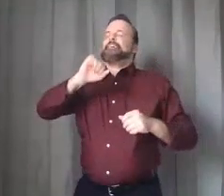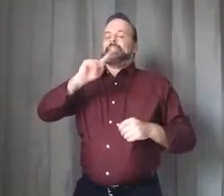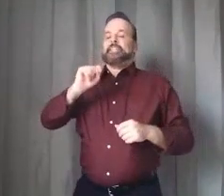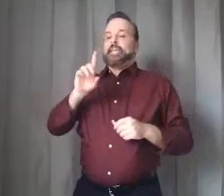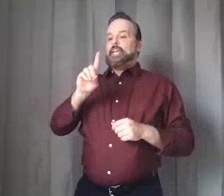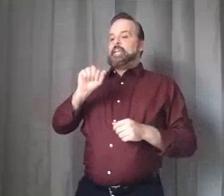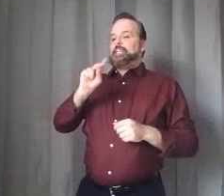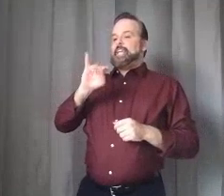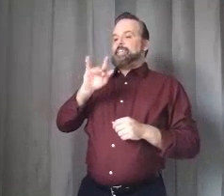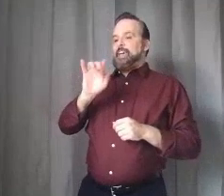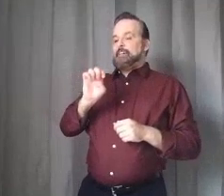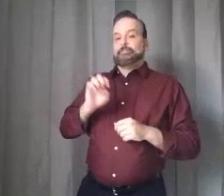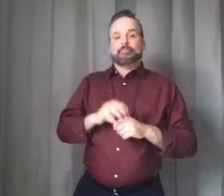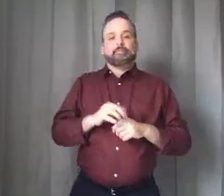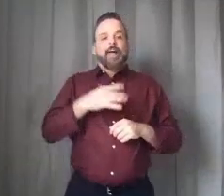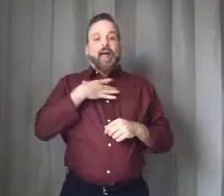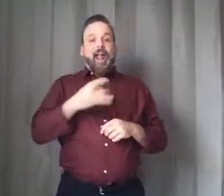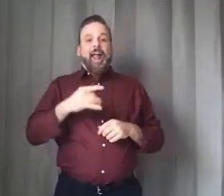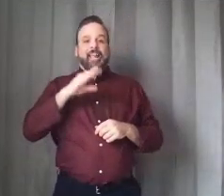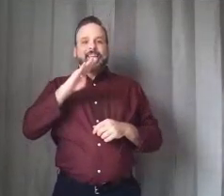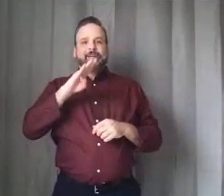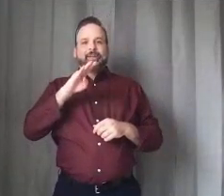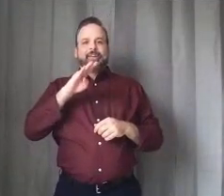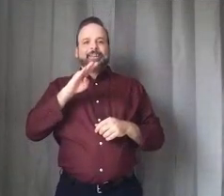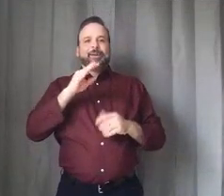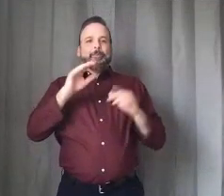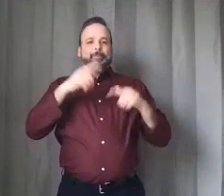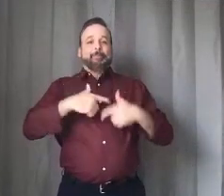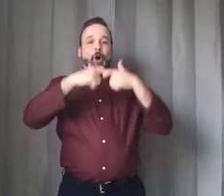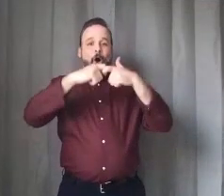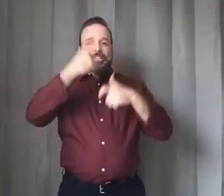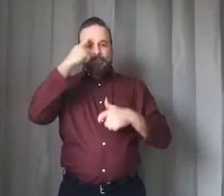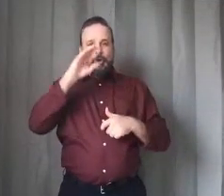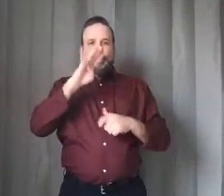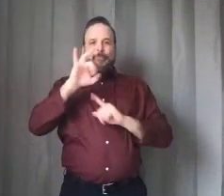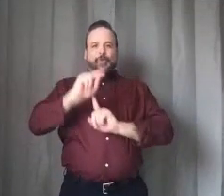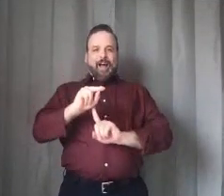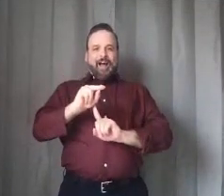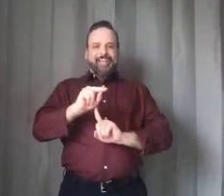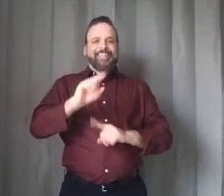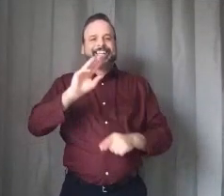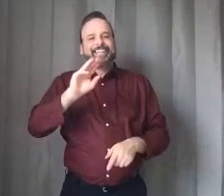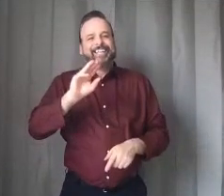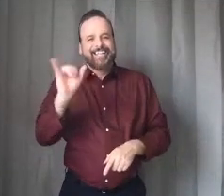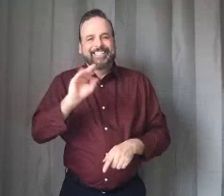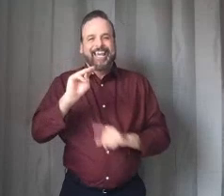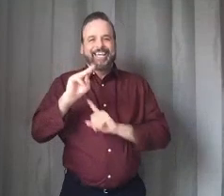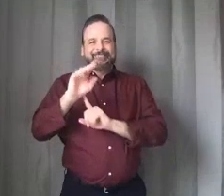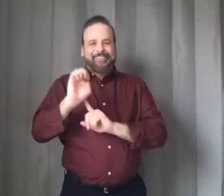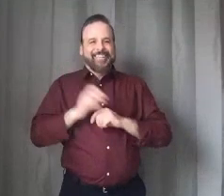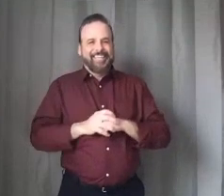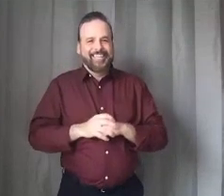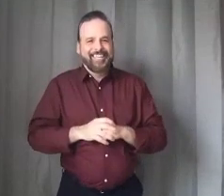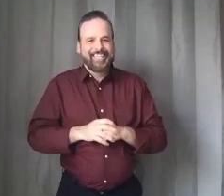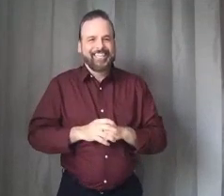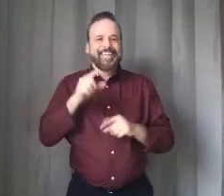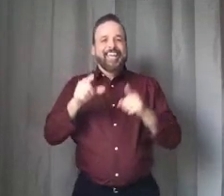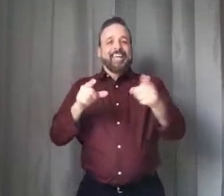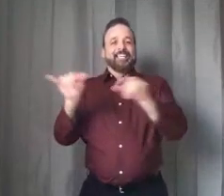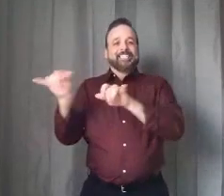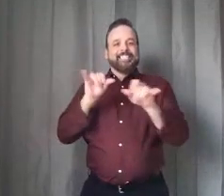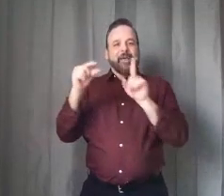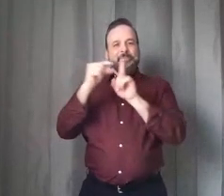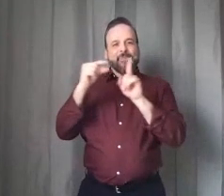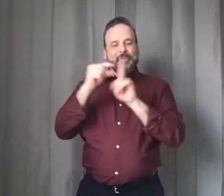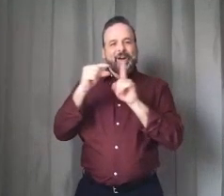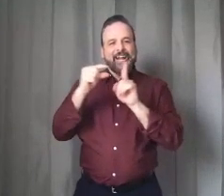Danielle. I like Brian's. Wait, hold on. I got to pause for Brian's because he's like a meme right now. So if she said the same word as me, I don't